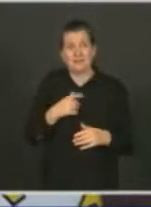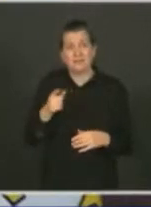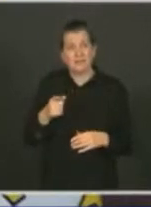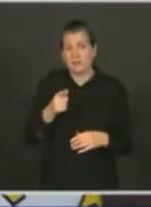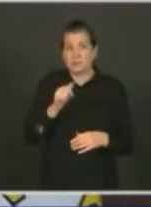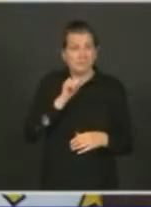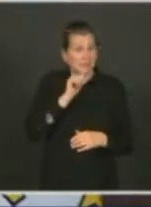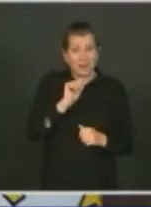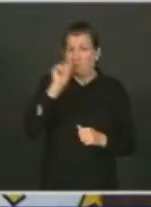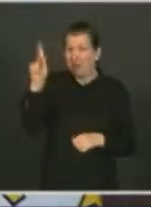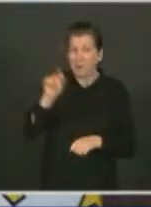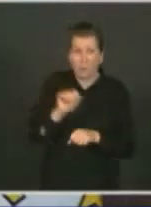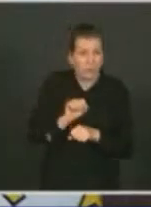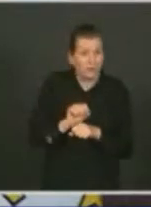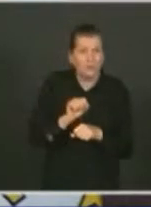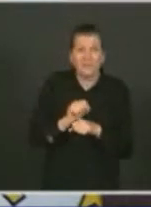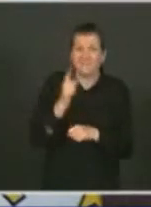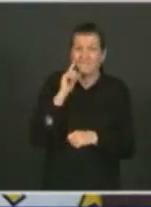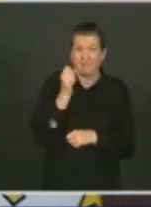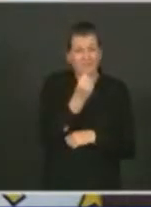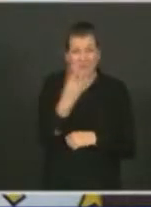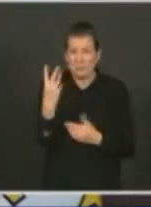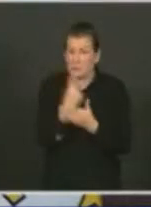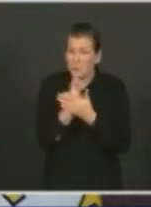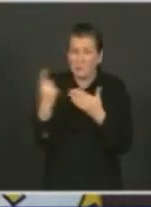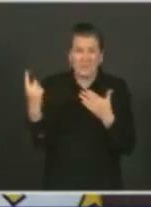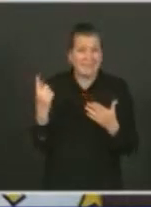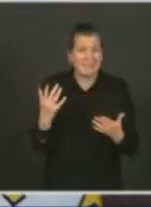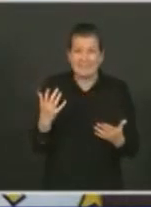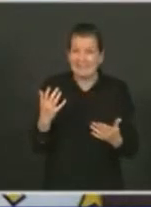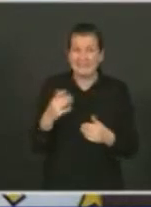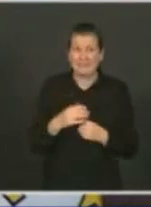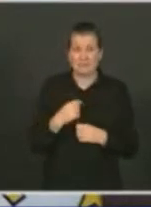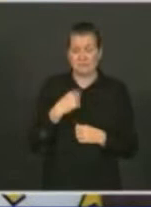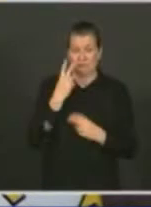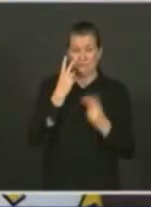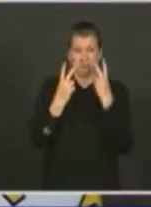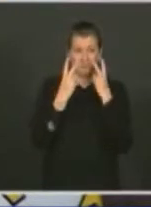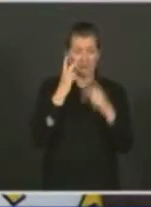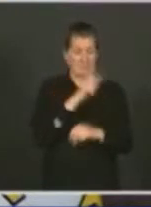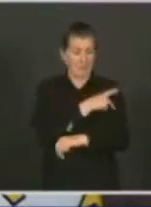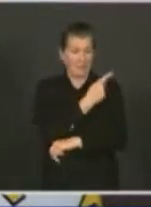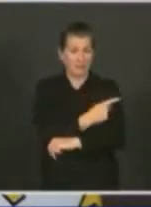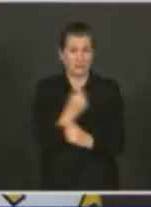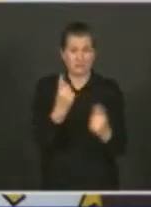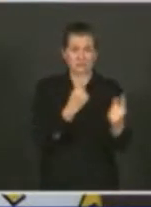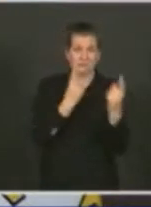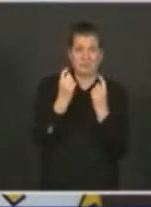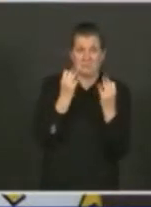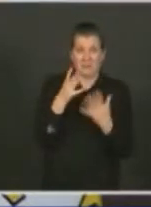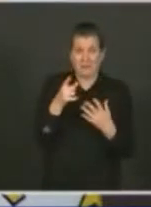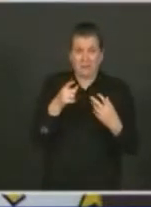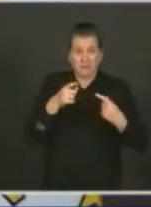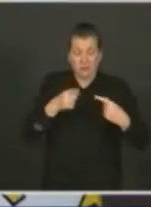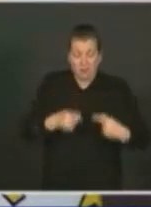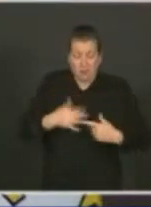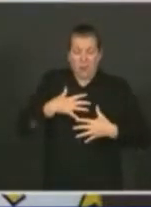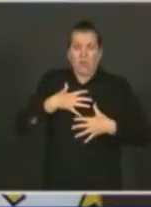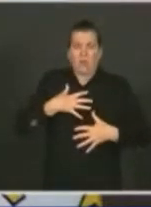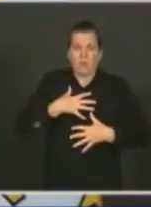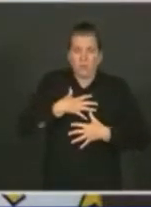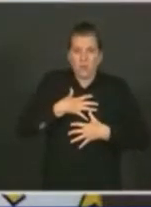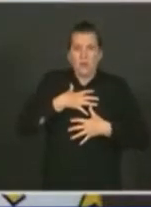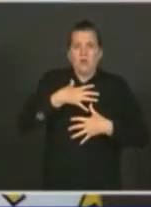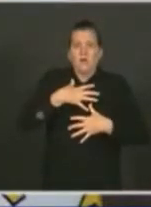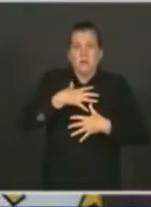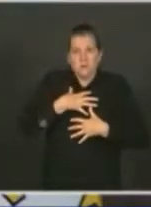weeks, struggling with this virus. We are seeing the real patients who come to the hospital struggling to breathe, their lungs filling with fluid, their eyes